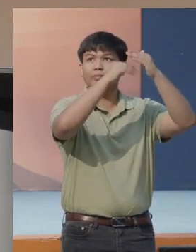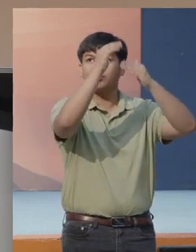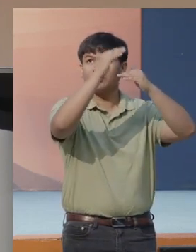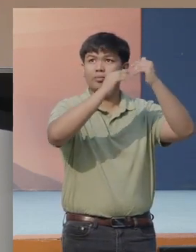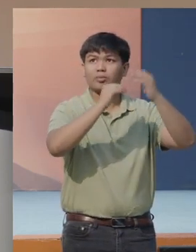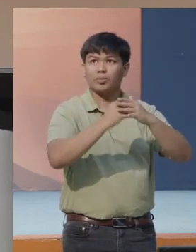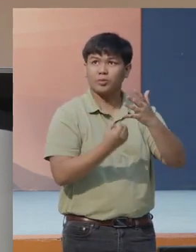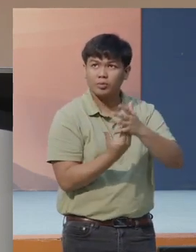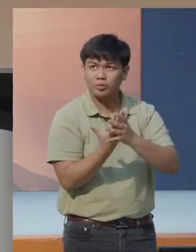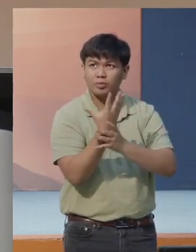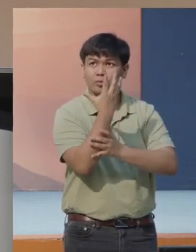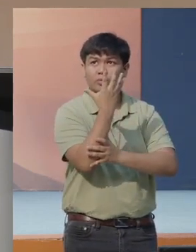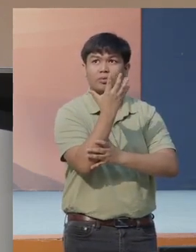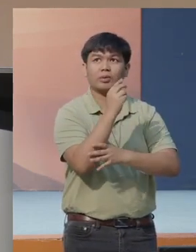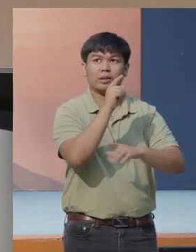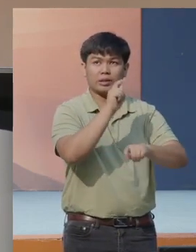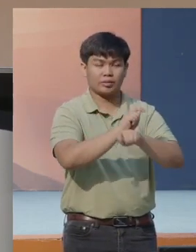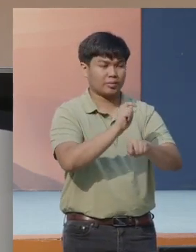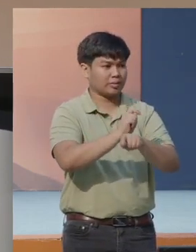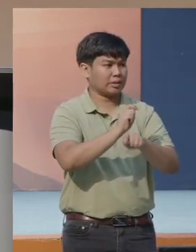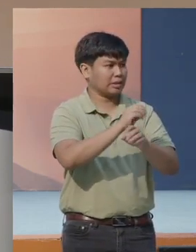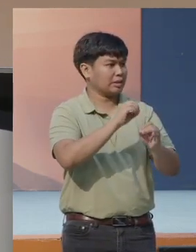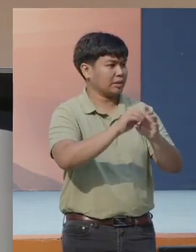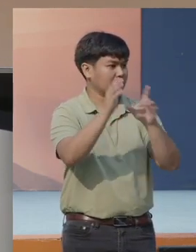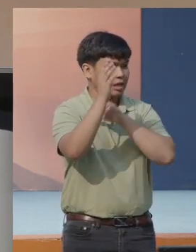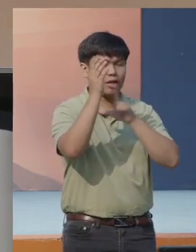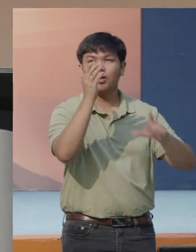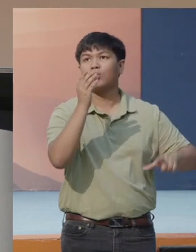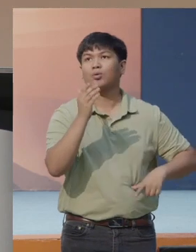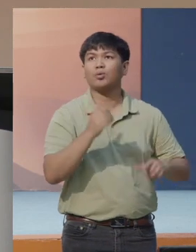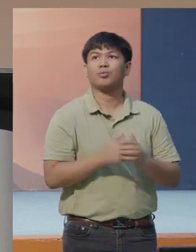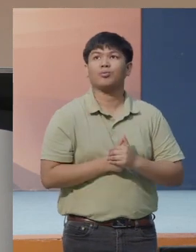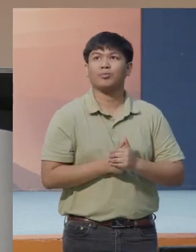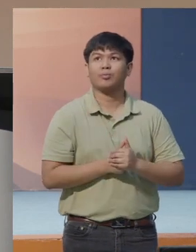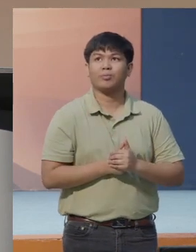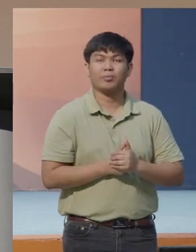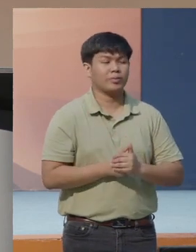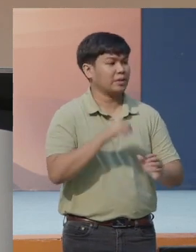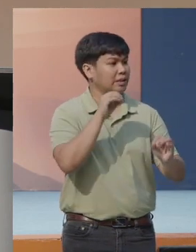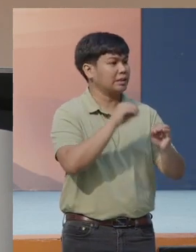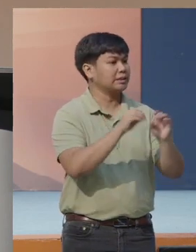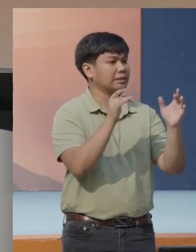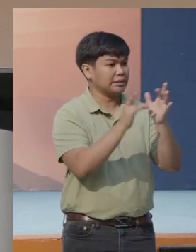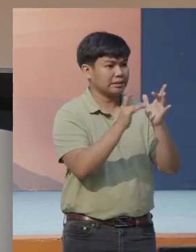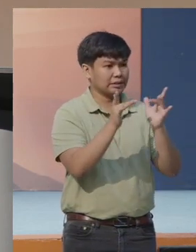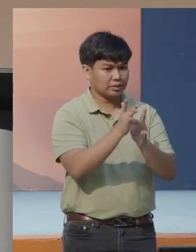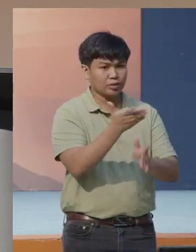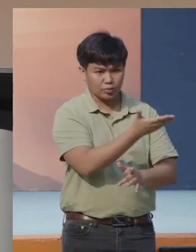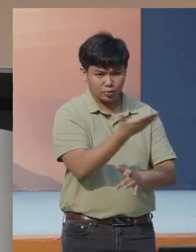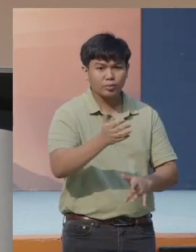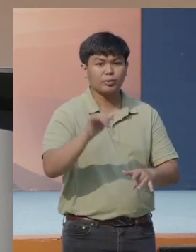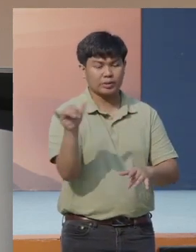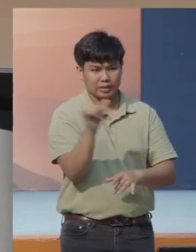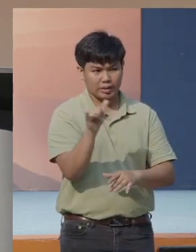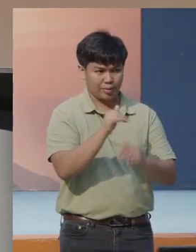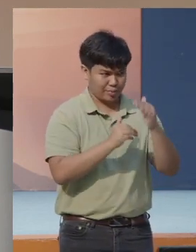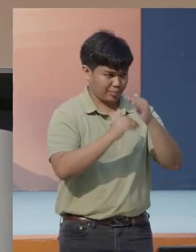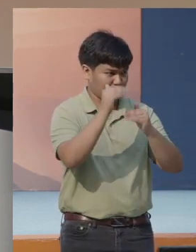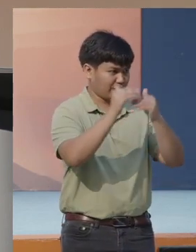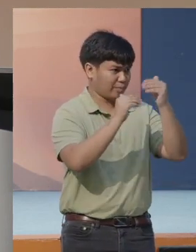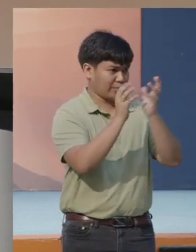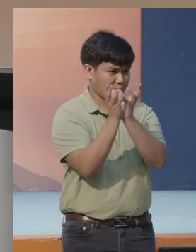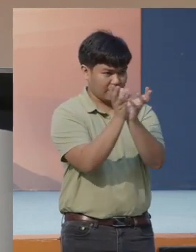together, grows into a holy temple in the Lord. In Him, you also are being built